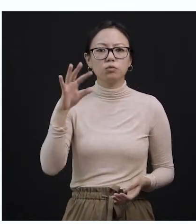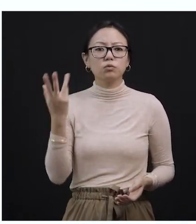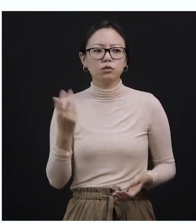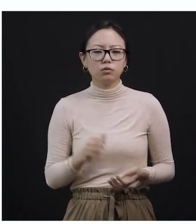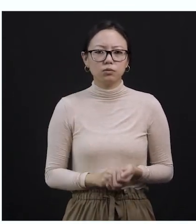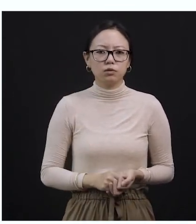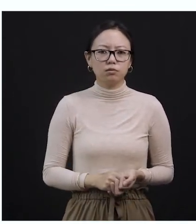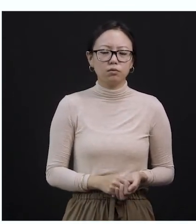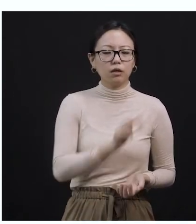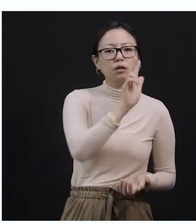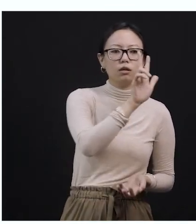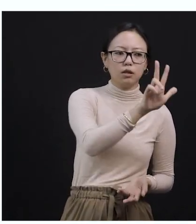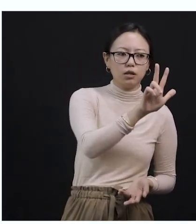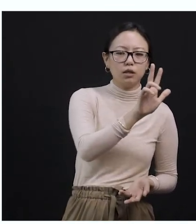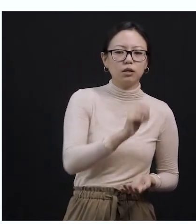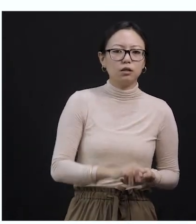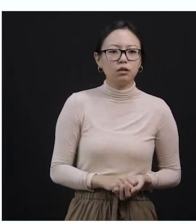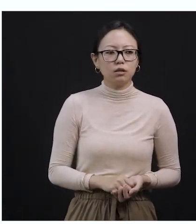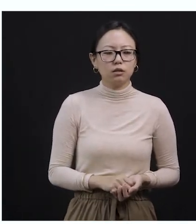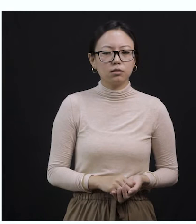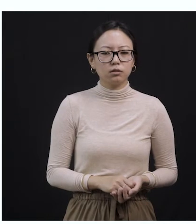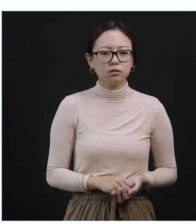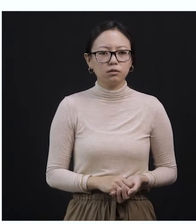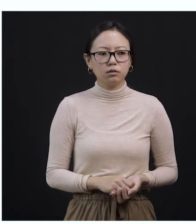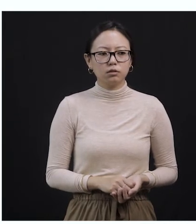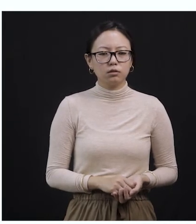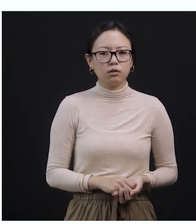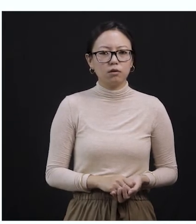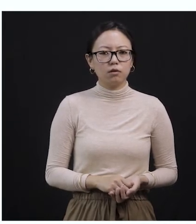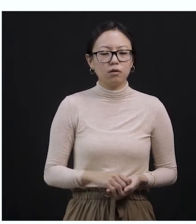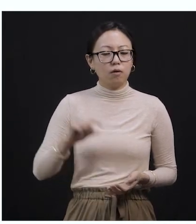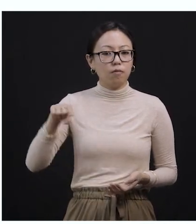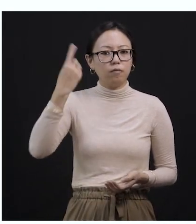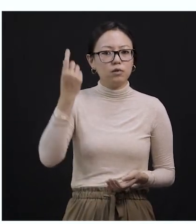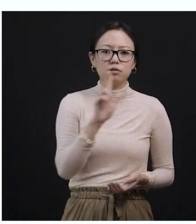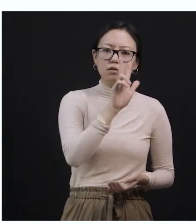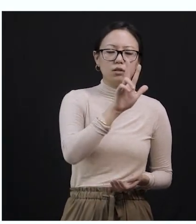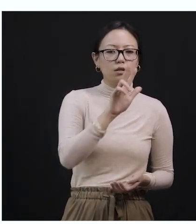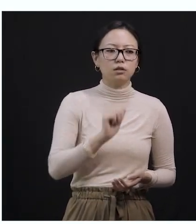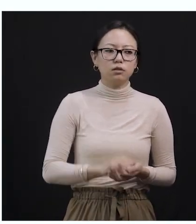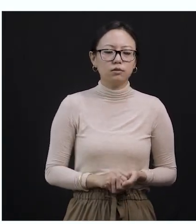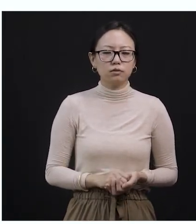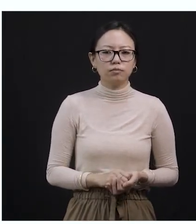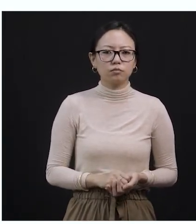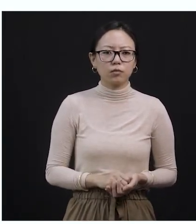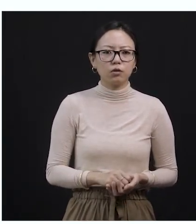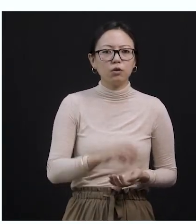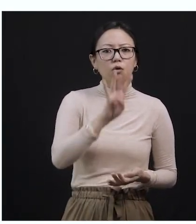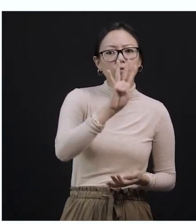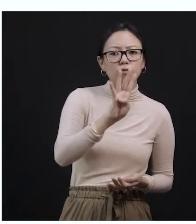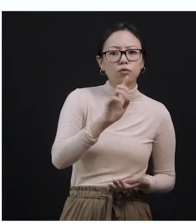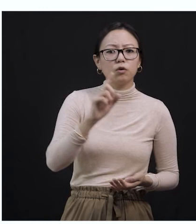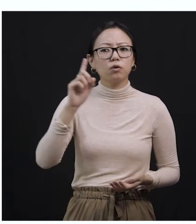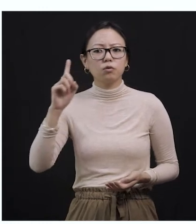are going to rearrange these numbers. So bigger number will come in the first place. The next bigger number among 4